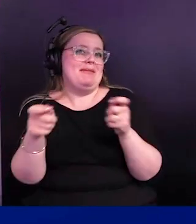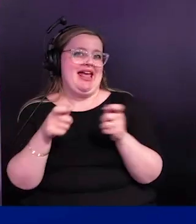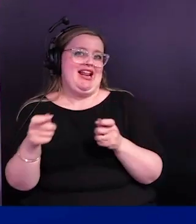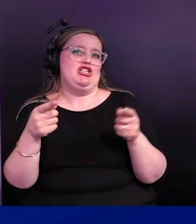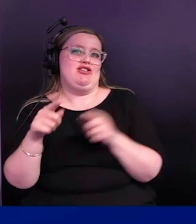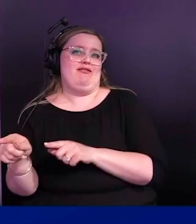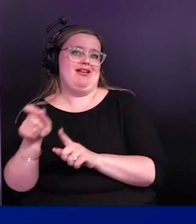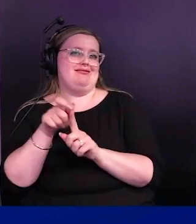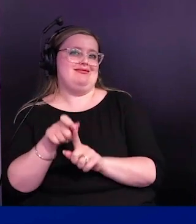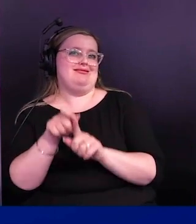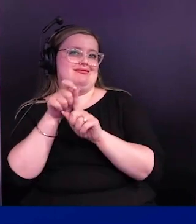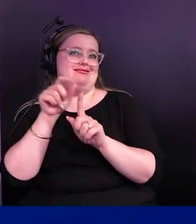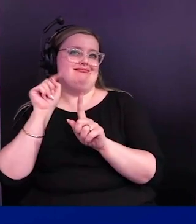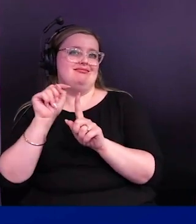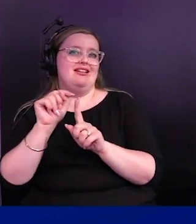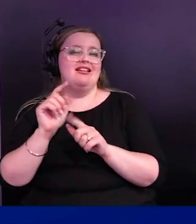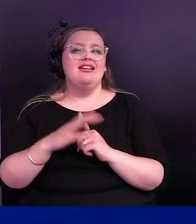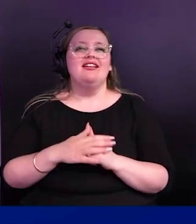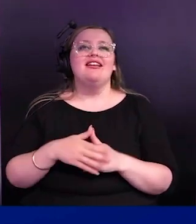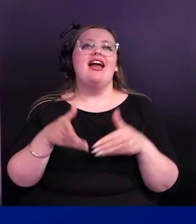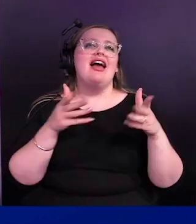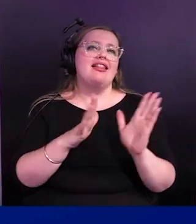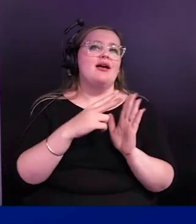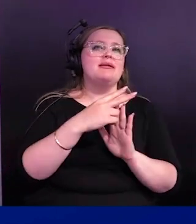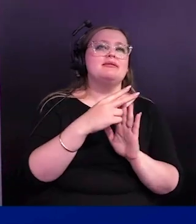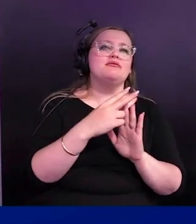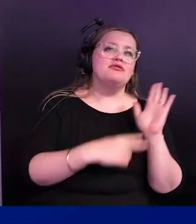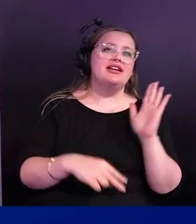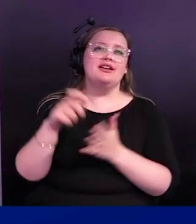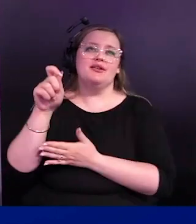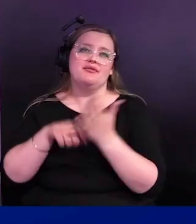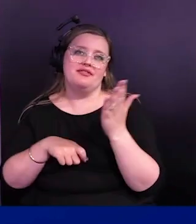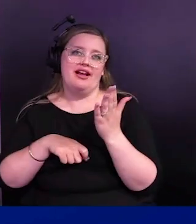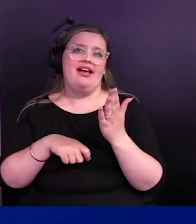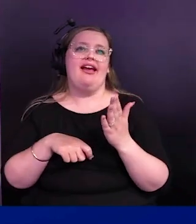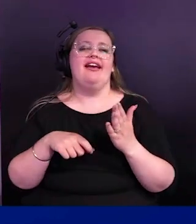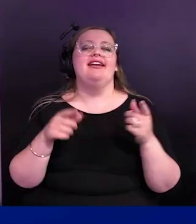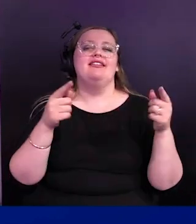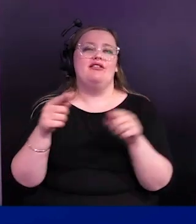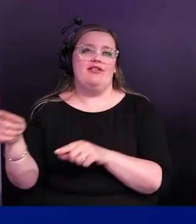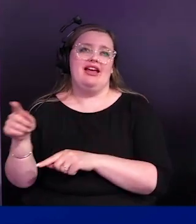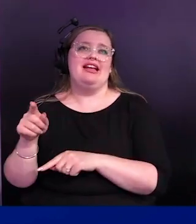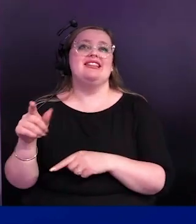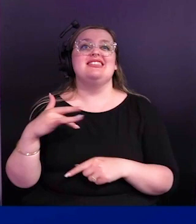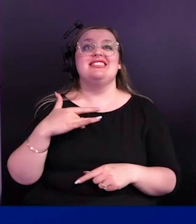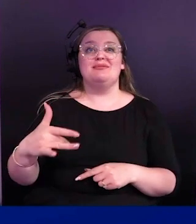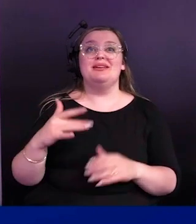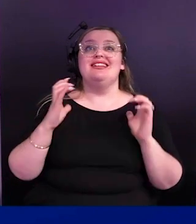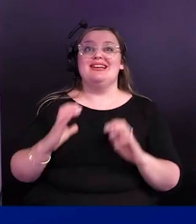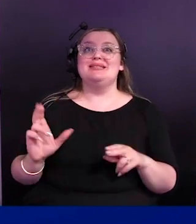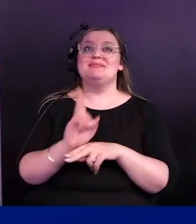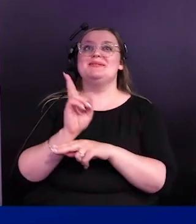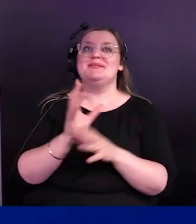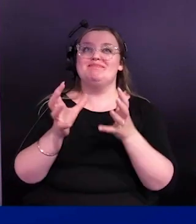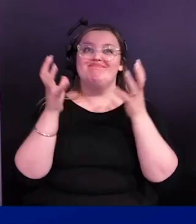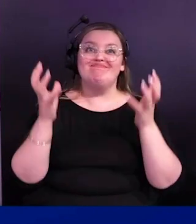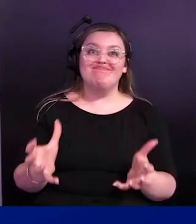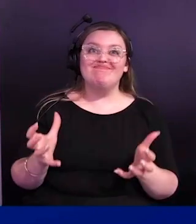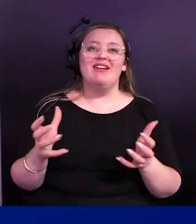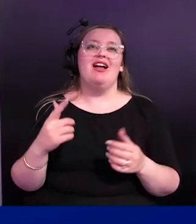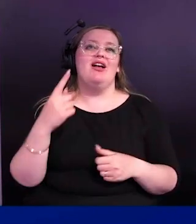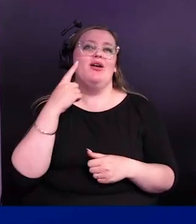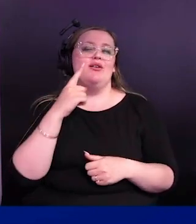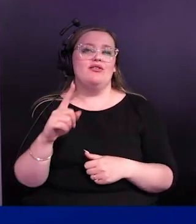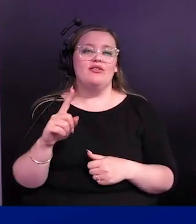and I have enabled the read and write management events APIs, which are typically used heavily by our customers for